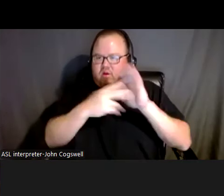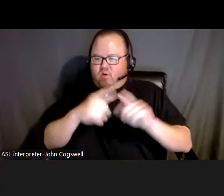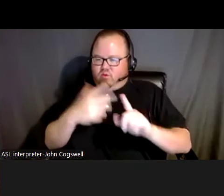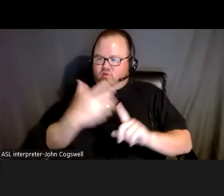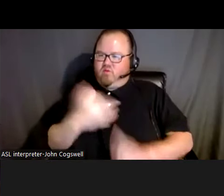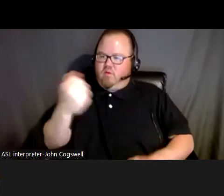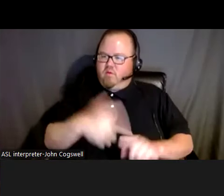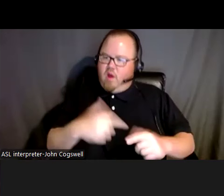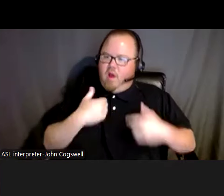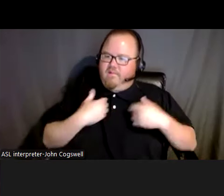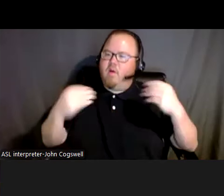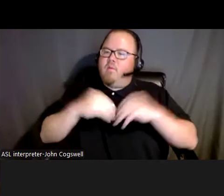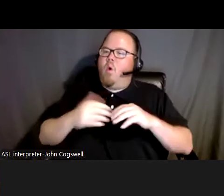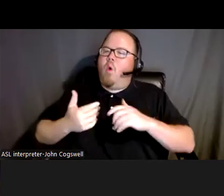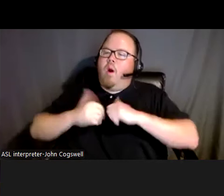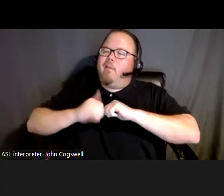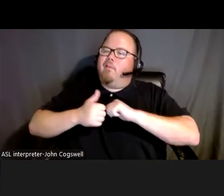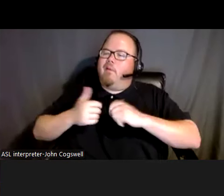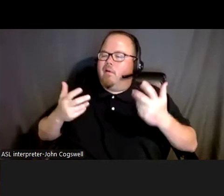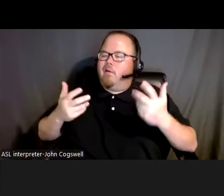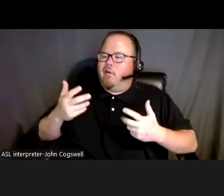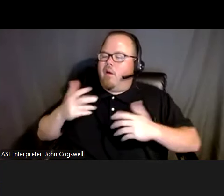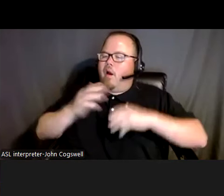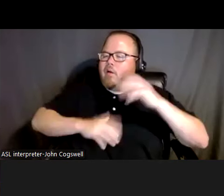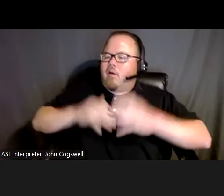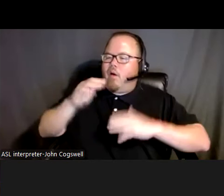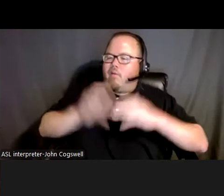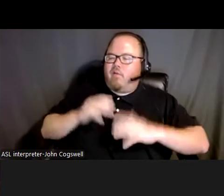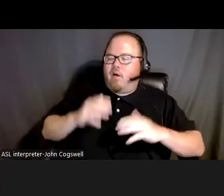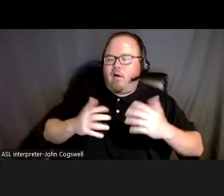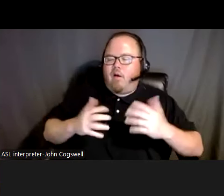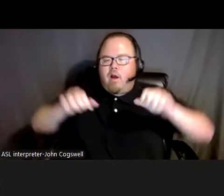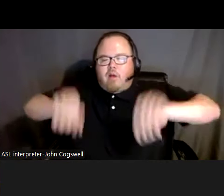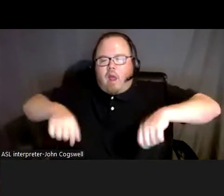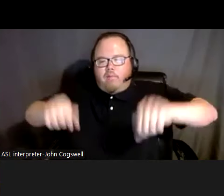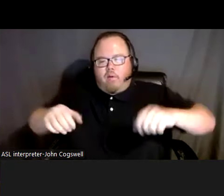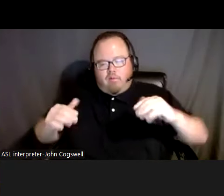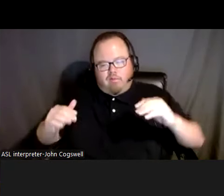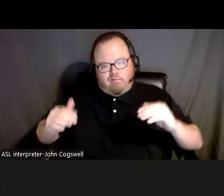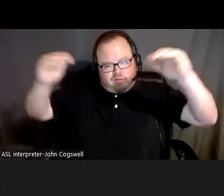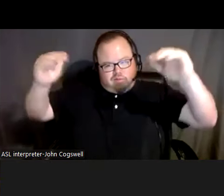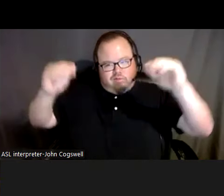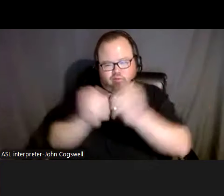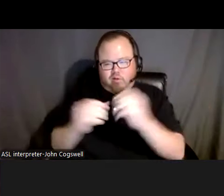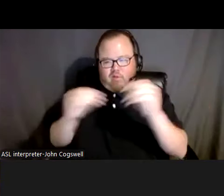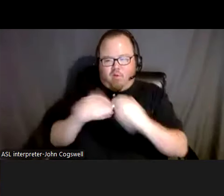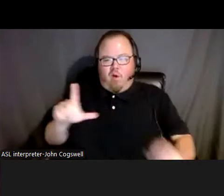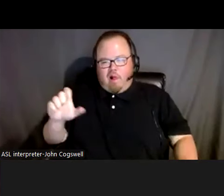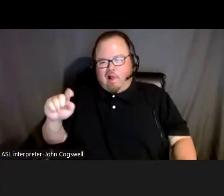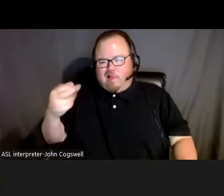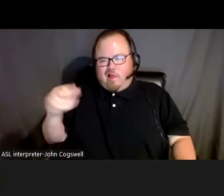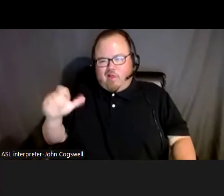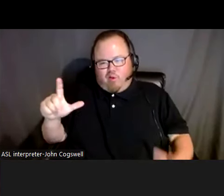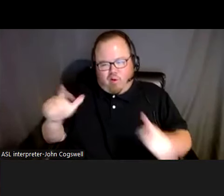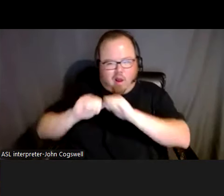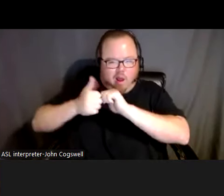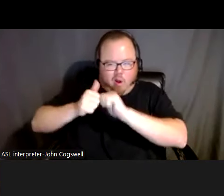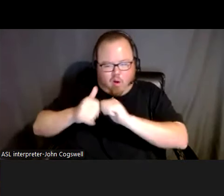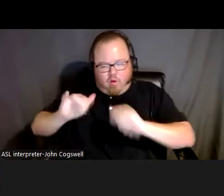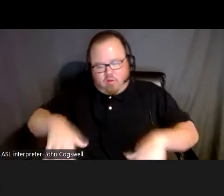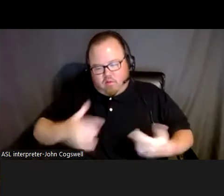greater, for lack of a better word, comfort or capability with a more lethal mean. So it's not that there's